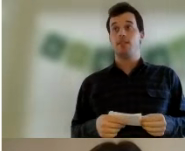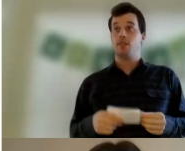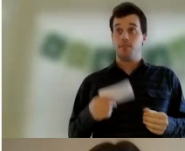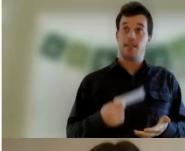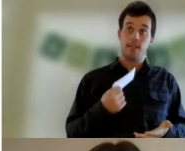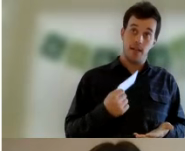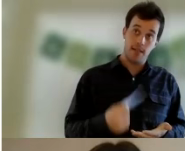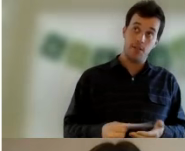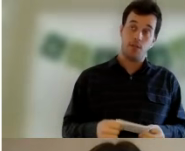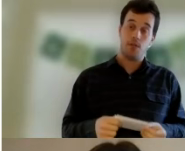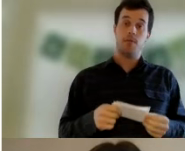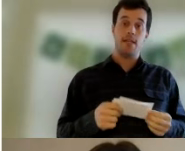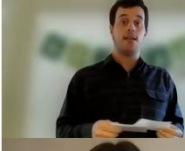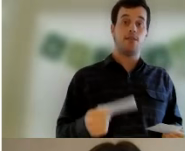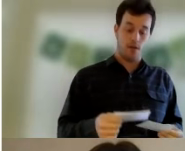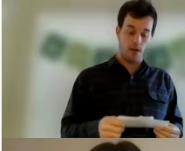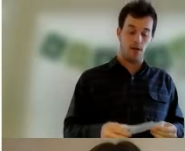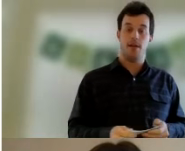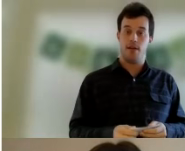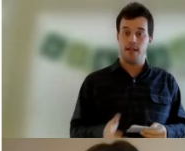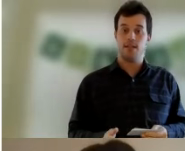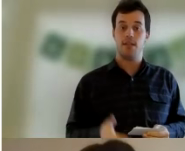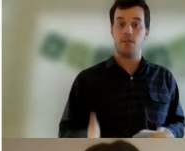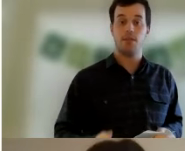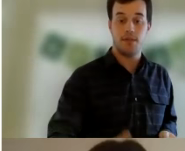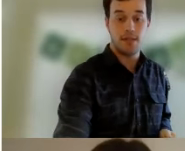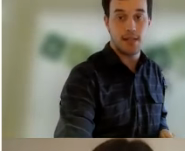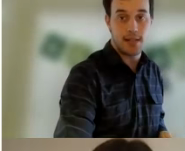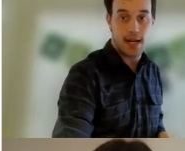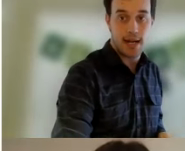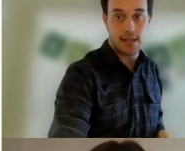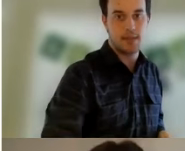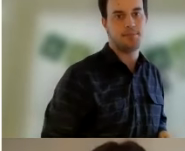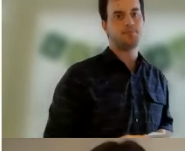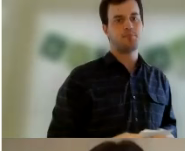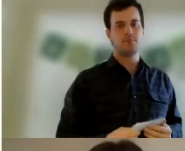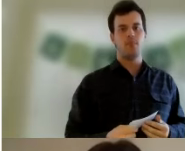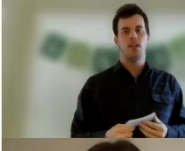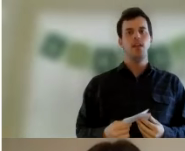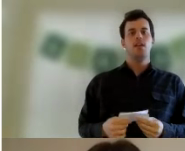but this is an essential need for all Americans in order to stay connected.